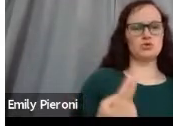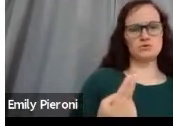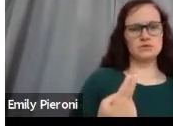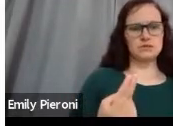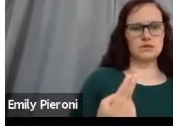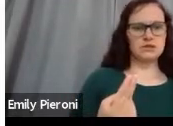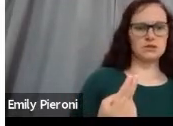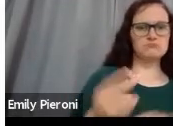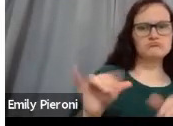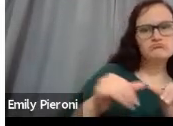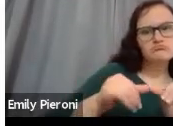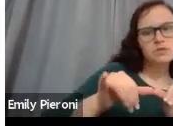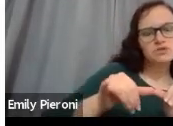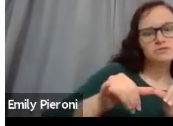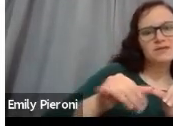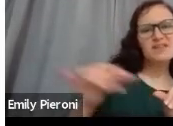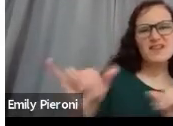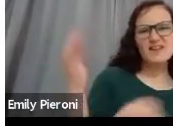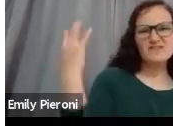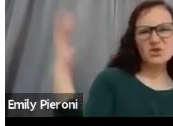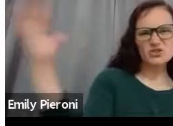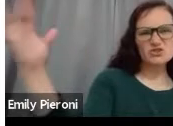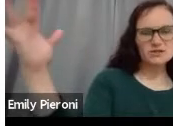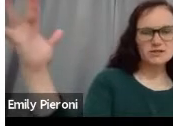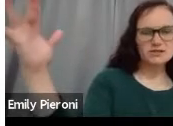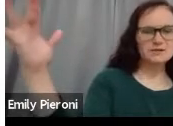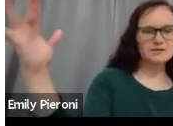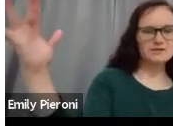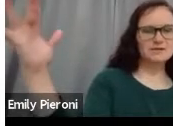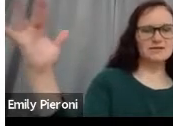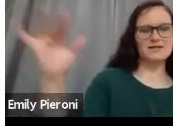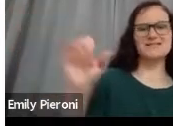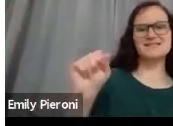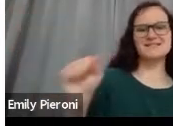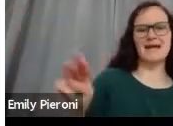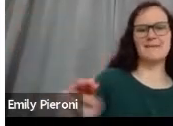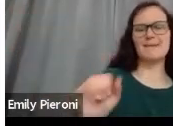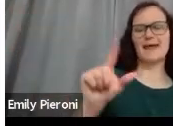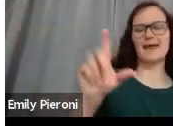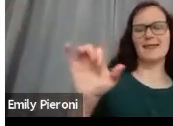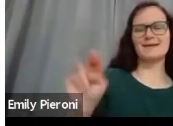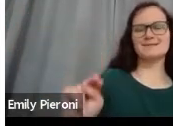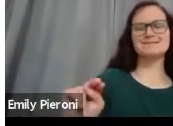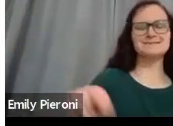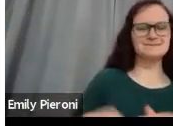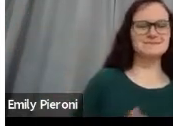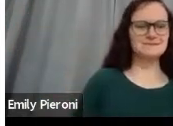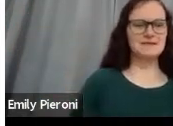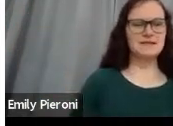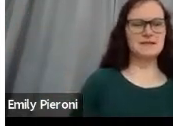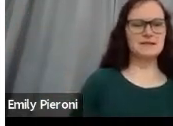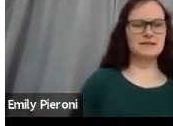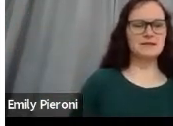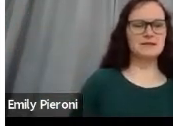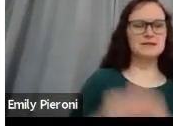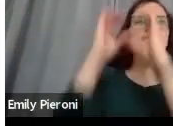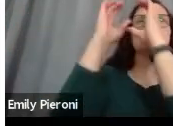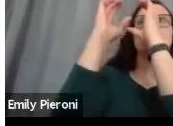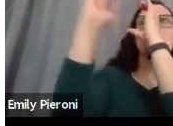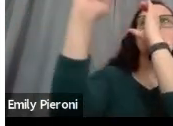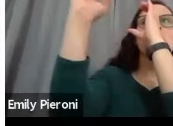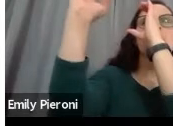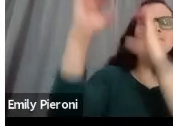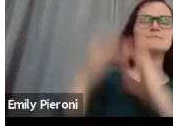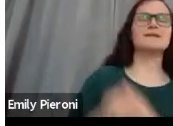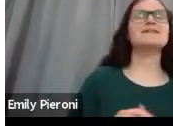like you would in a forestry setting. And this is Dr. Sam Allen, by the way. He's doing the clinometer there. And then we would take